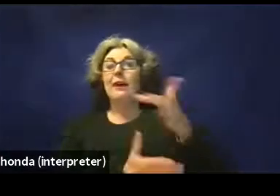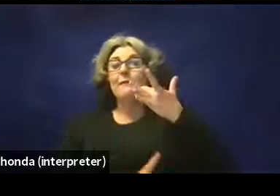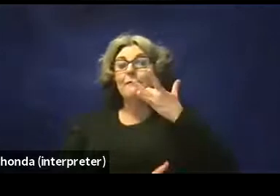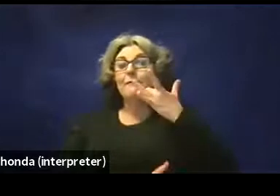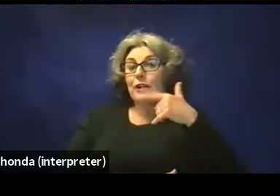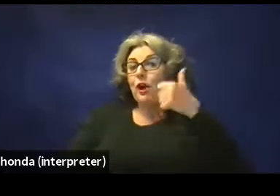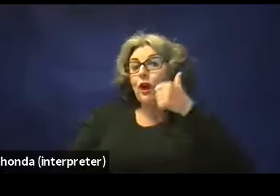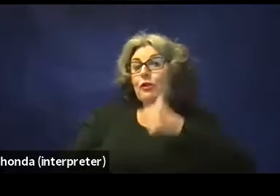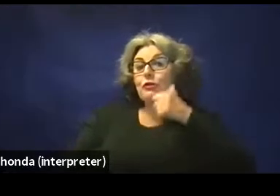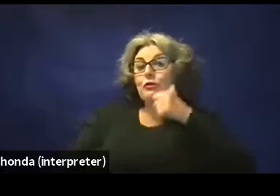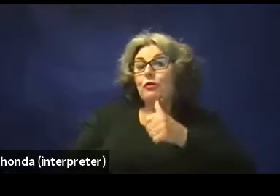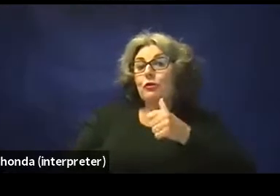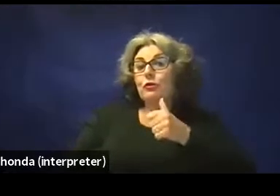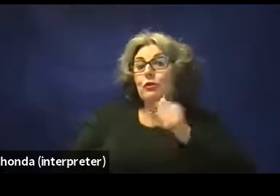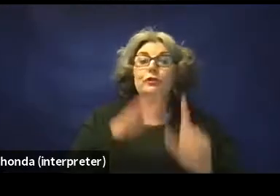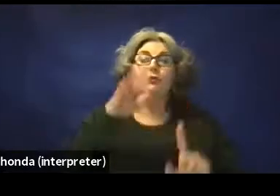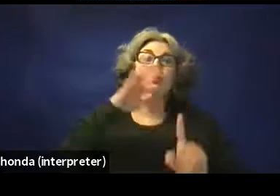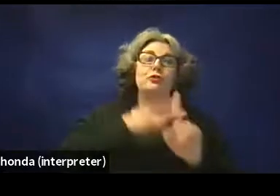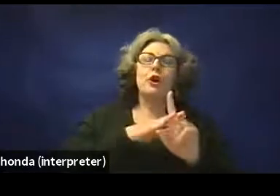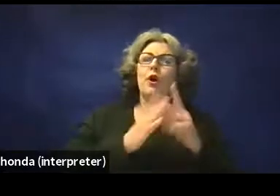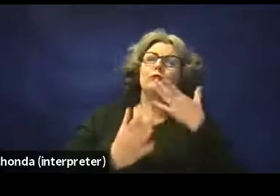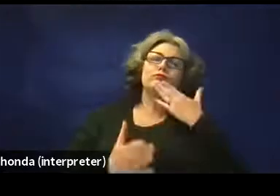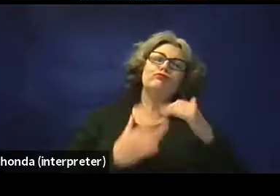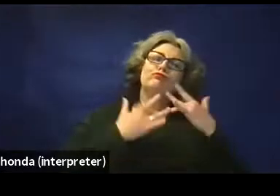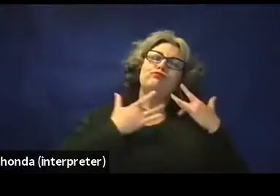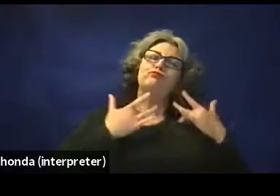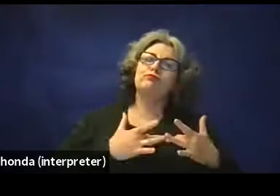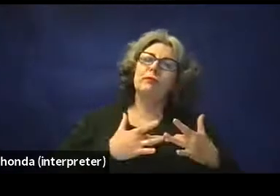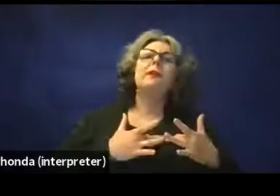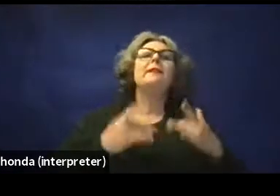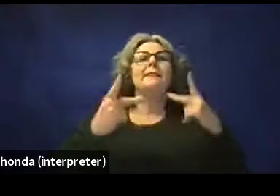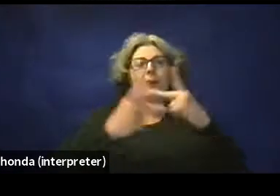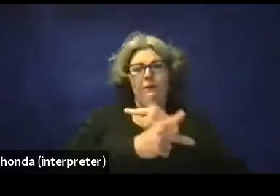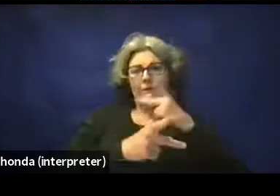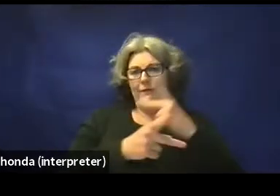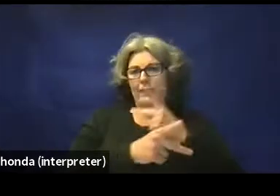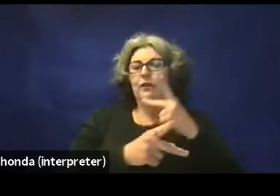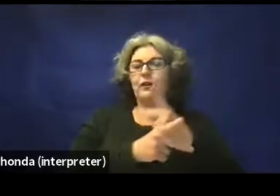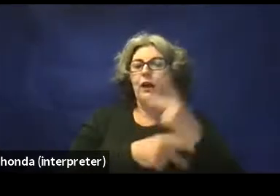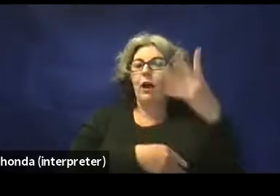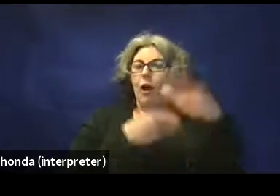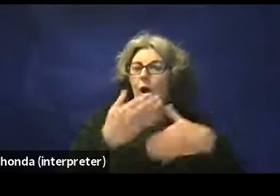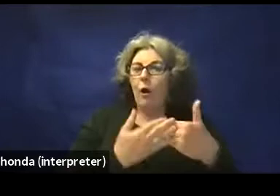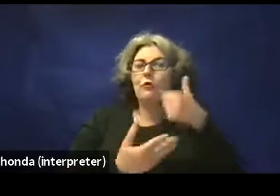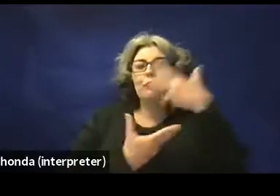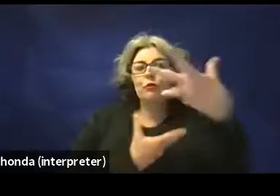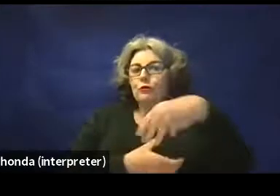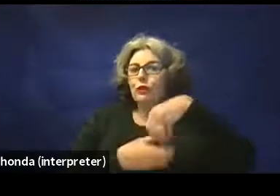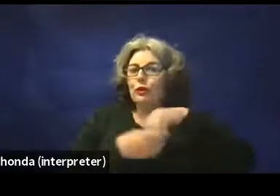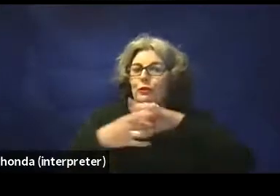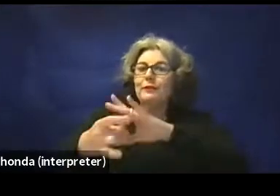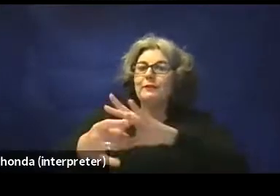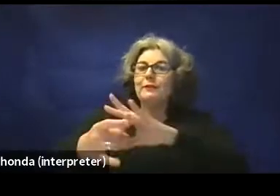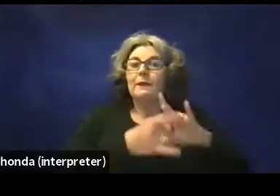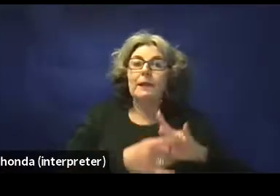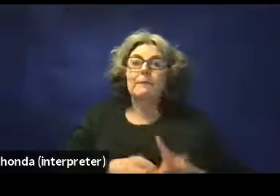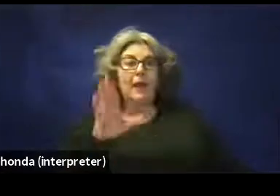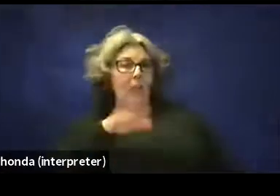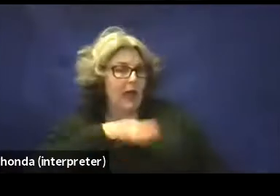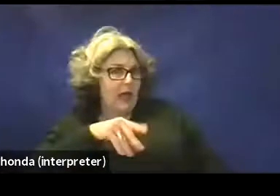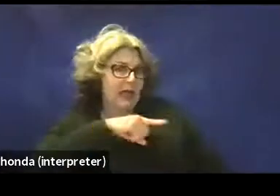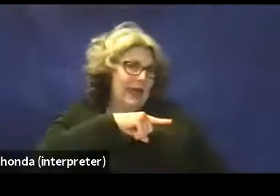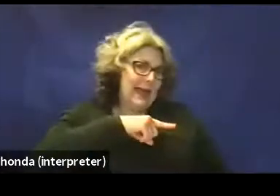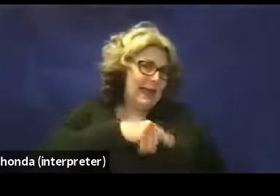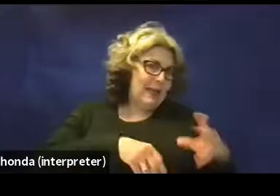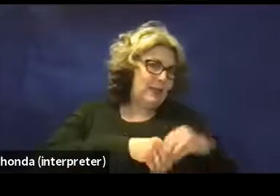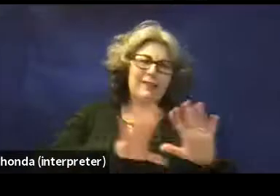because girls usually just come with a genuine heart, they're going to figure out how to make sure that girl is included without me whispering that she has to